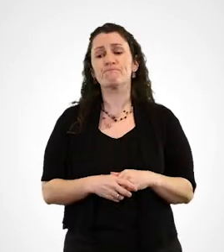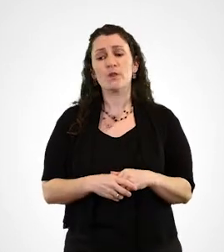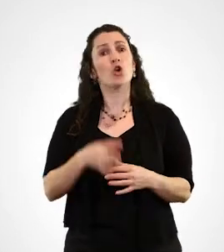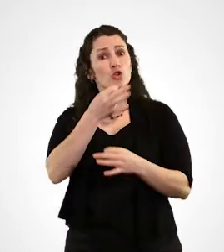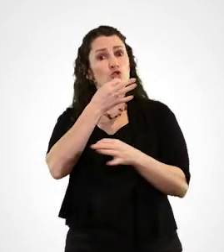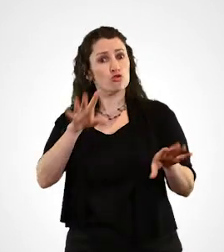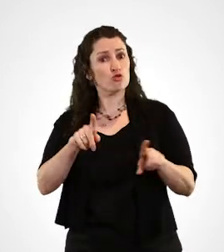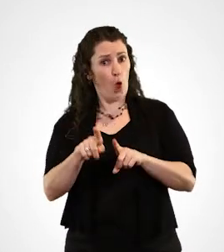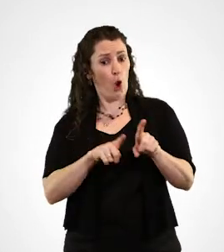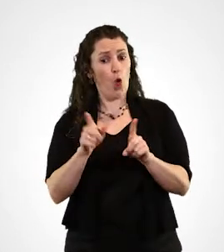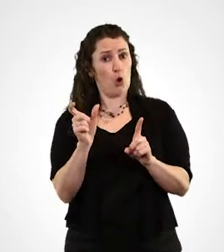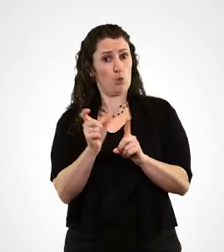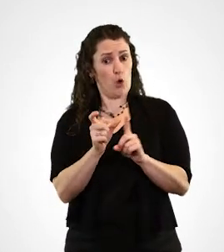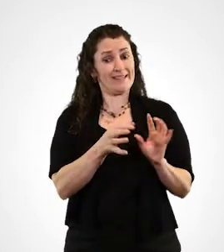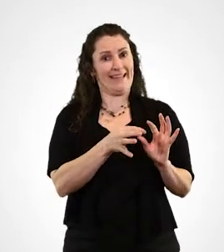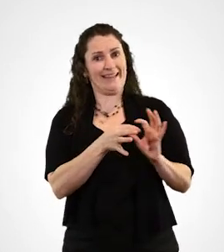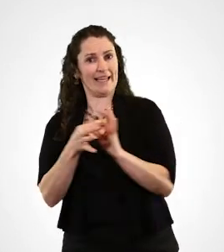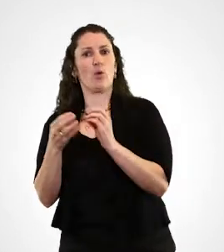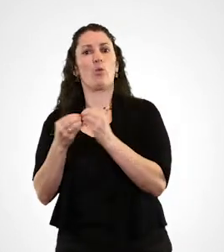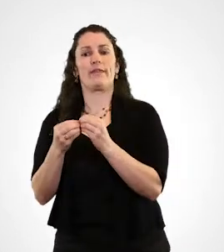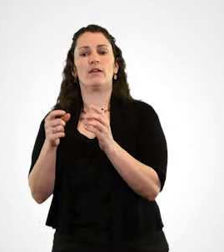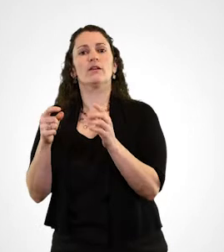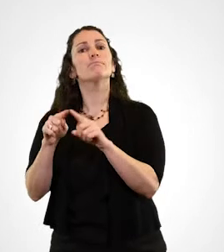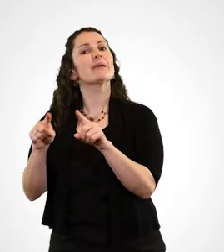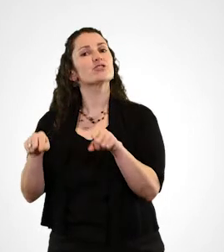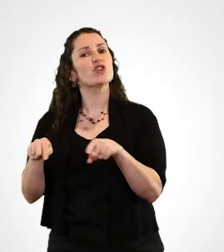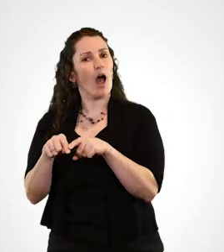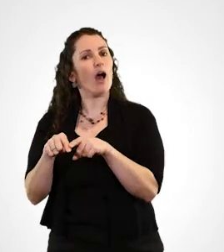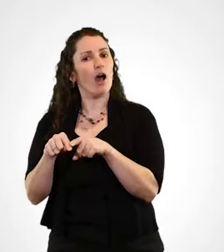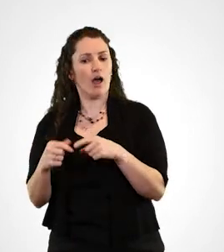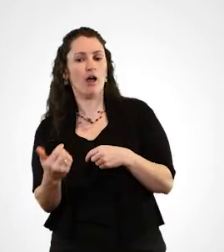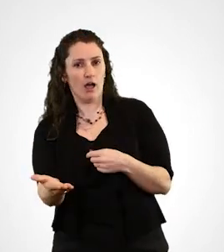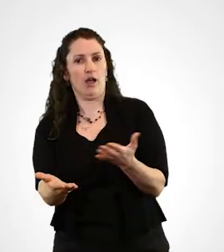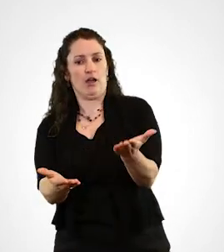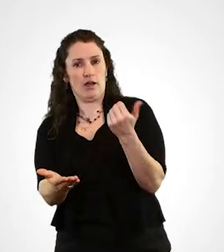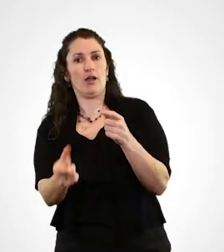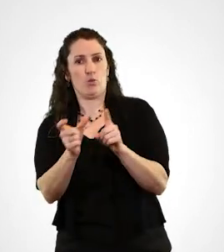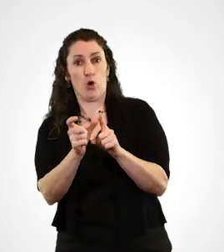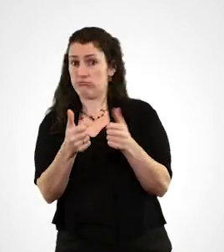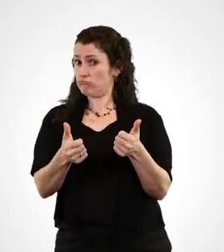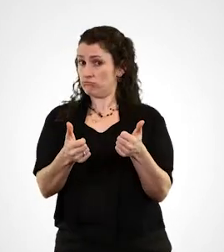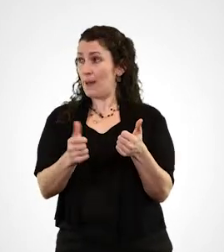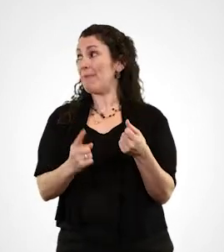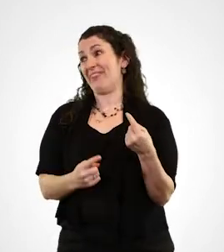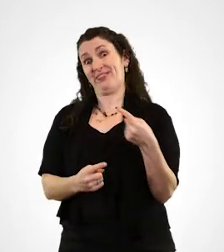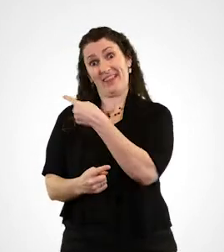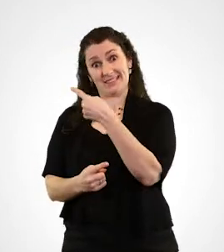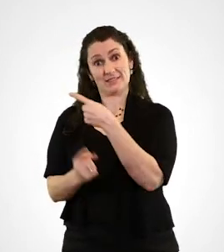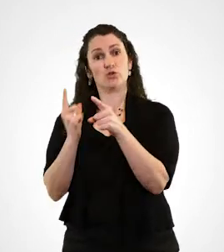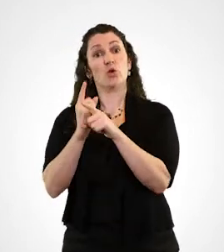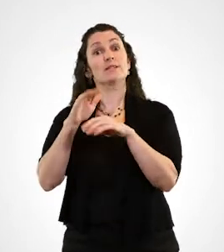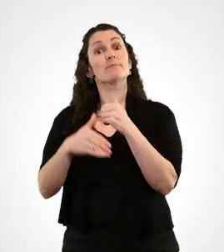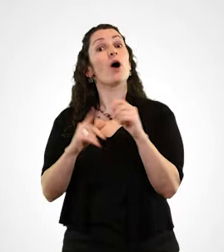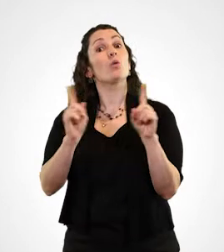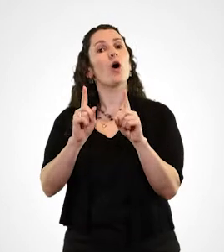in isolation in response to a picture cue. These are the words that children used during the book walk, right, when they are